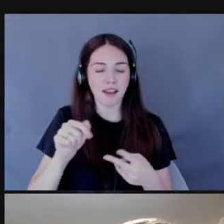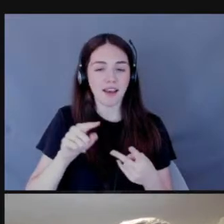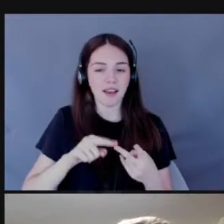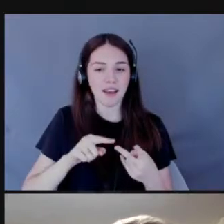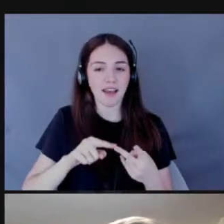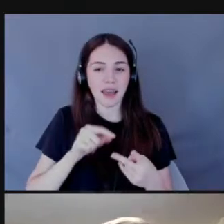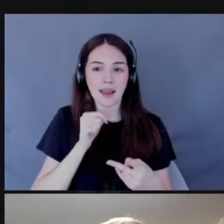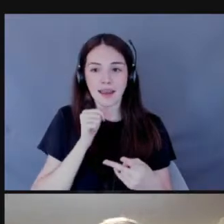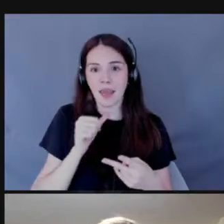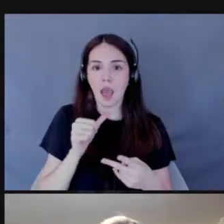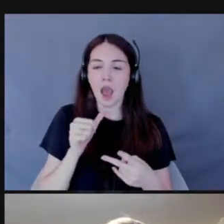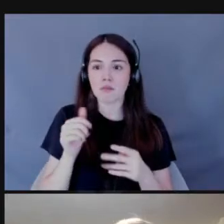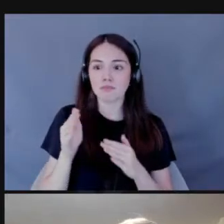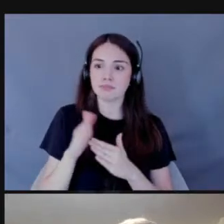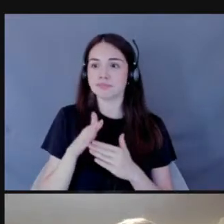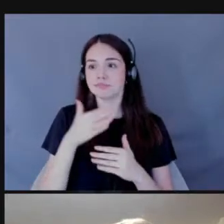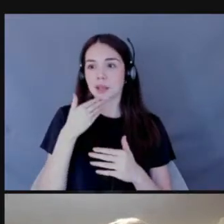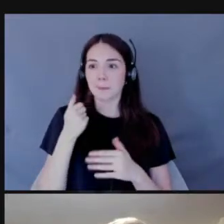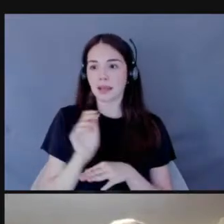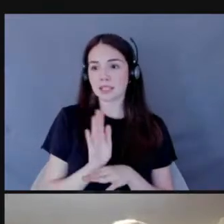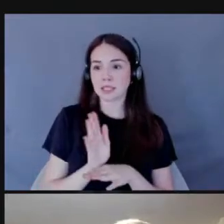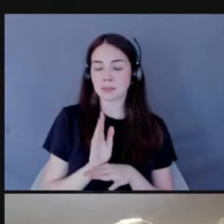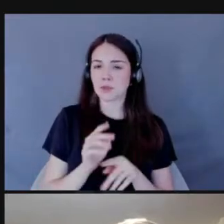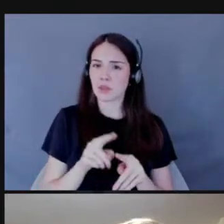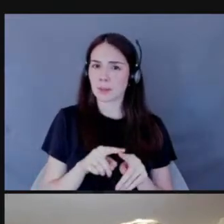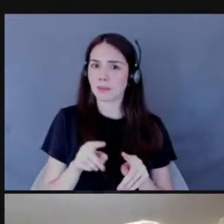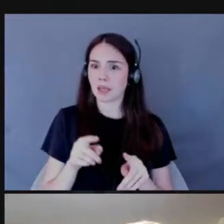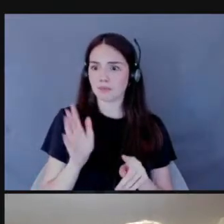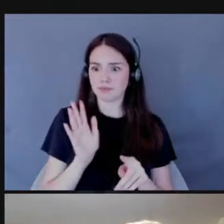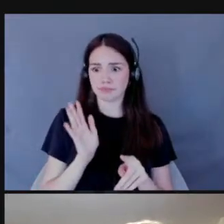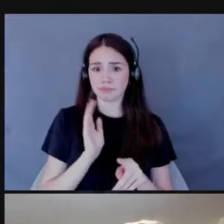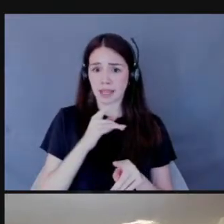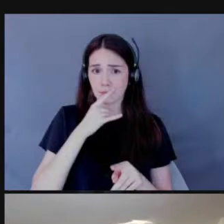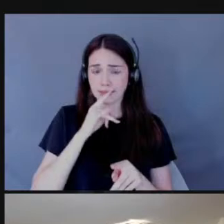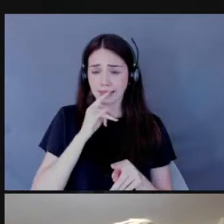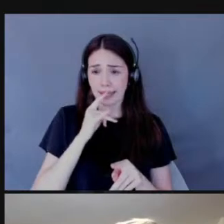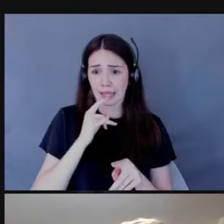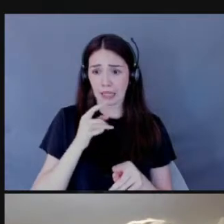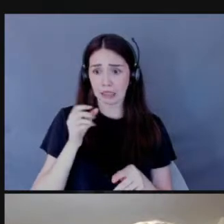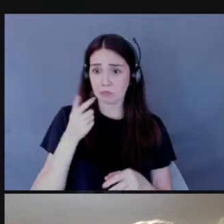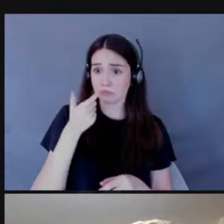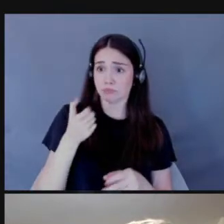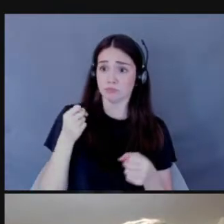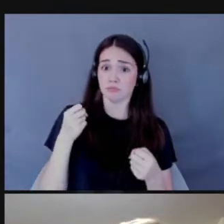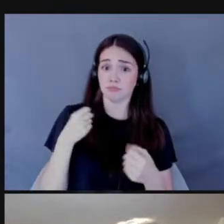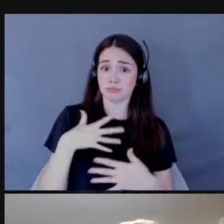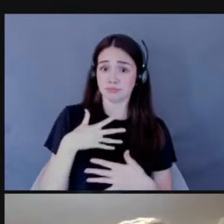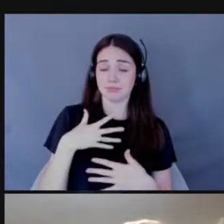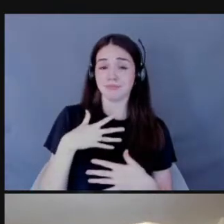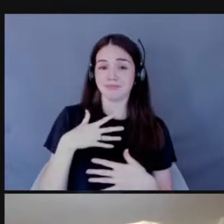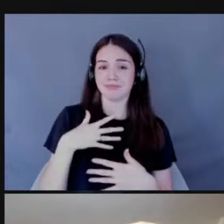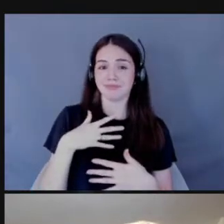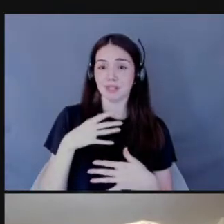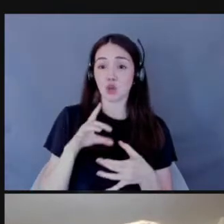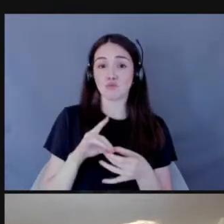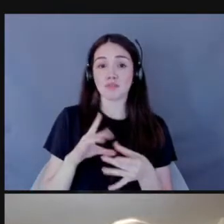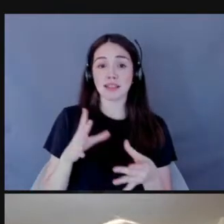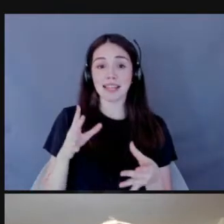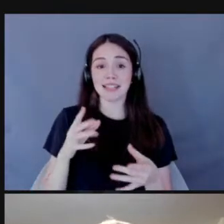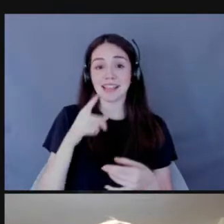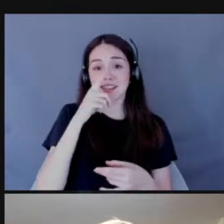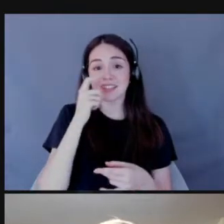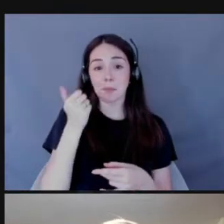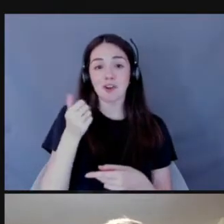the greatest film ever produced, but it was pretty terrifying when I was a kid. It was actually released in the summer of